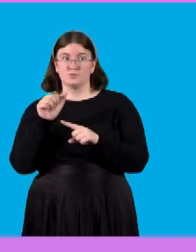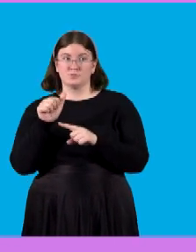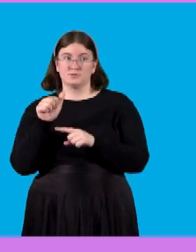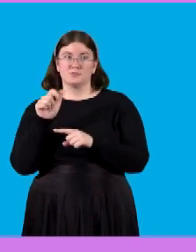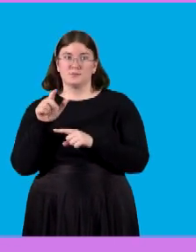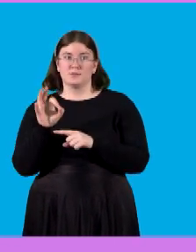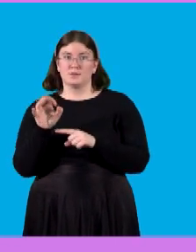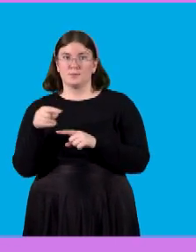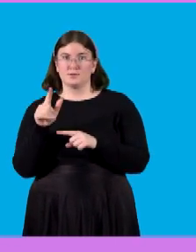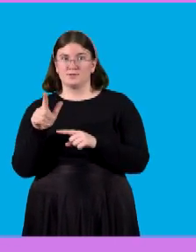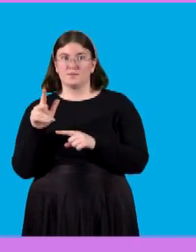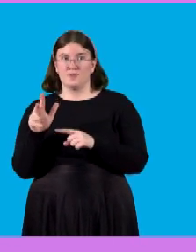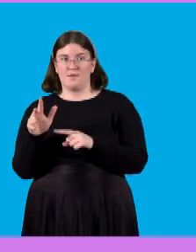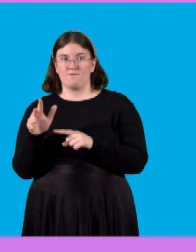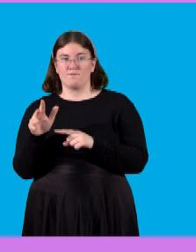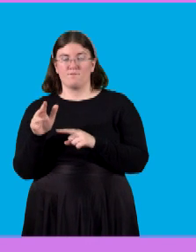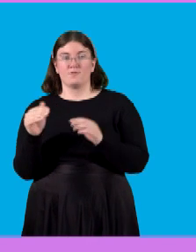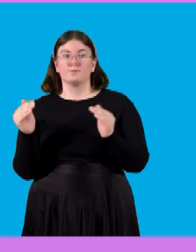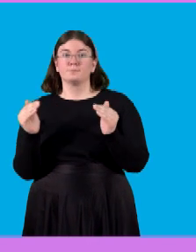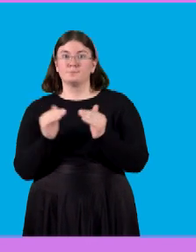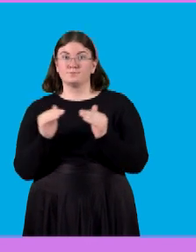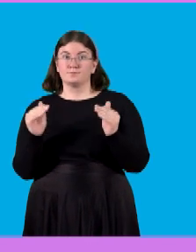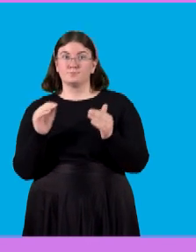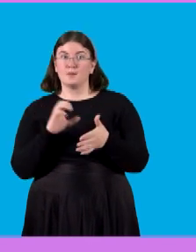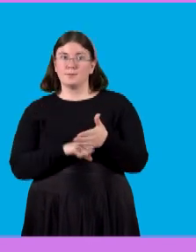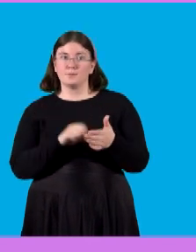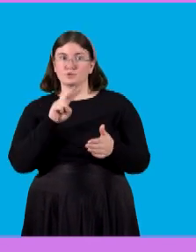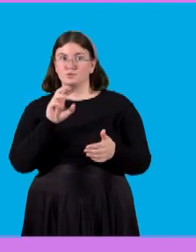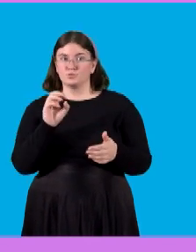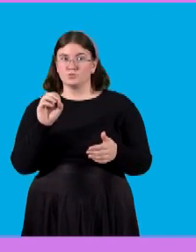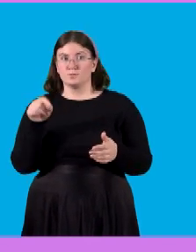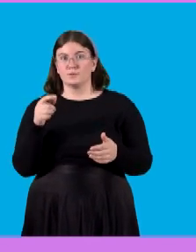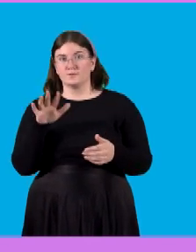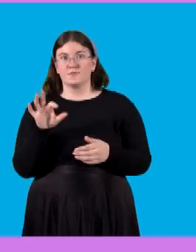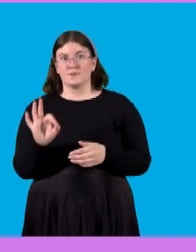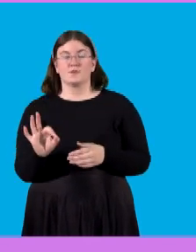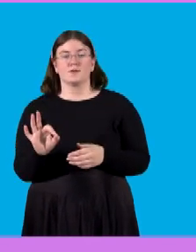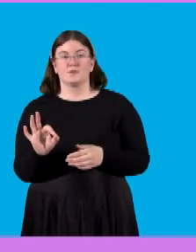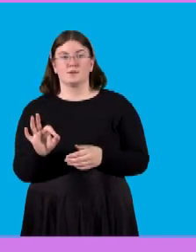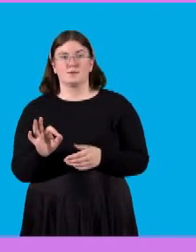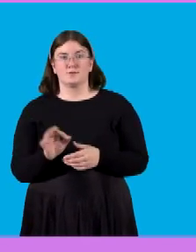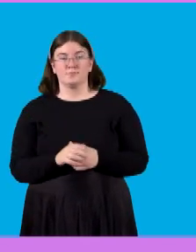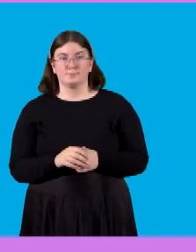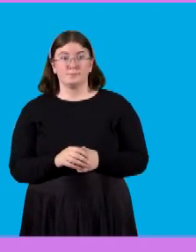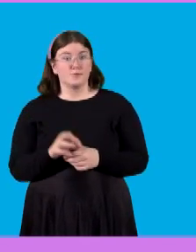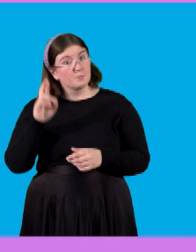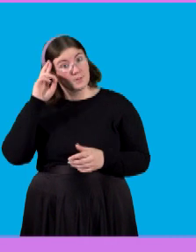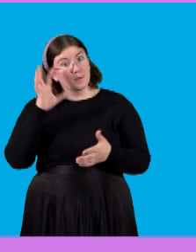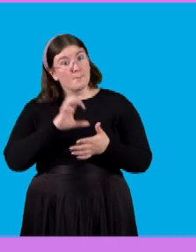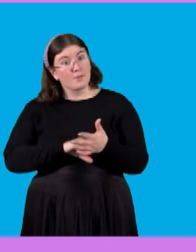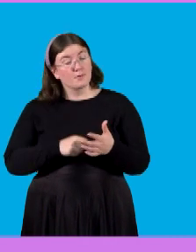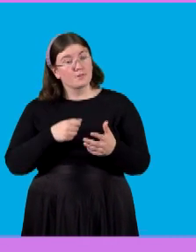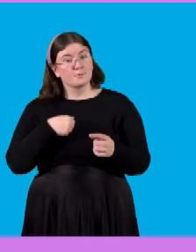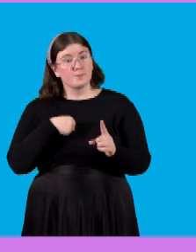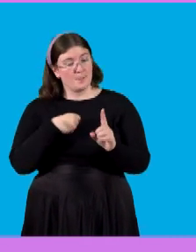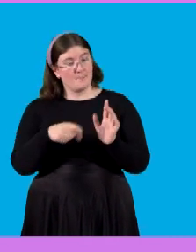2,673 Rand 75 cents. That's our VAT inclusive amount. That gave me a discount of 200 Rand and 53 cents.